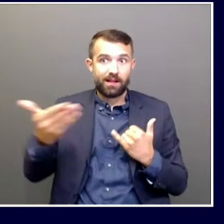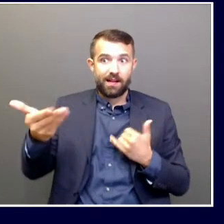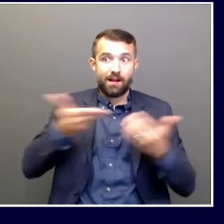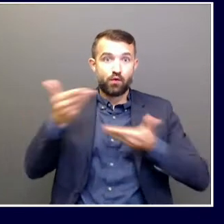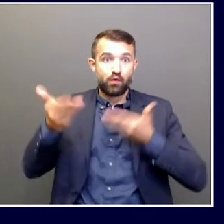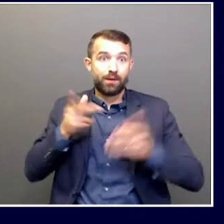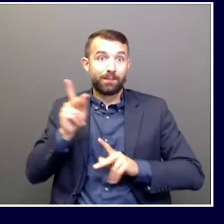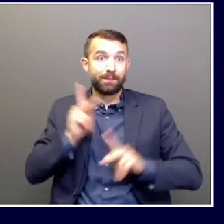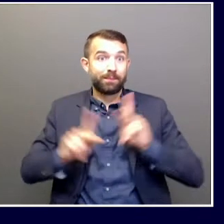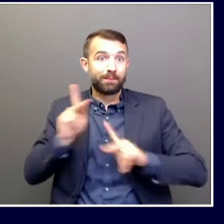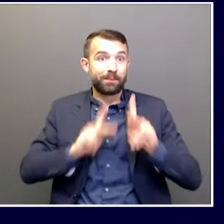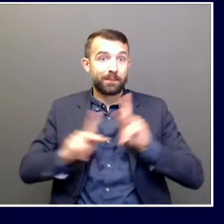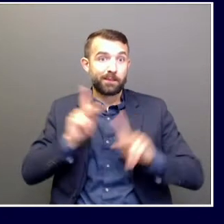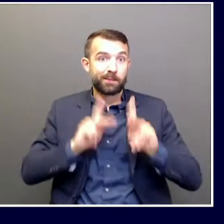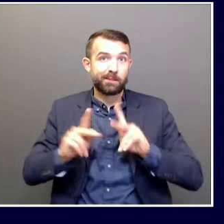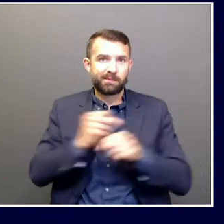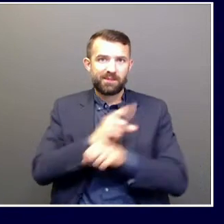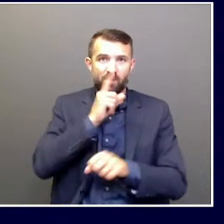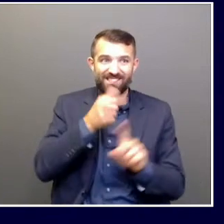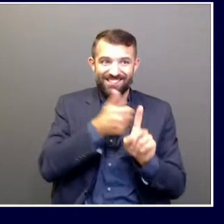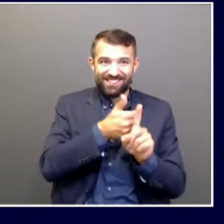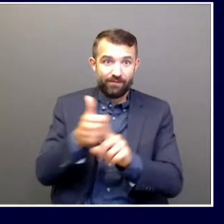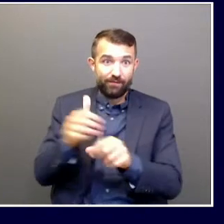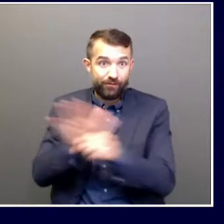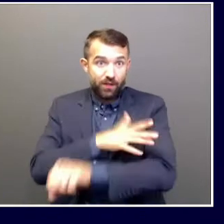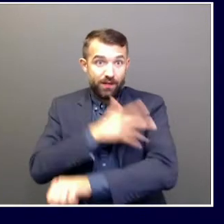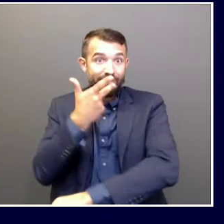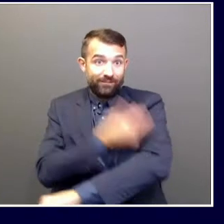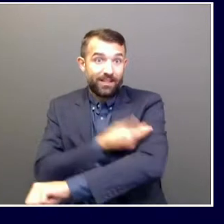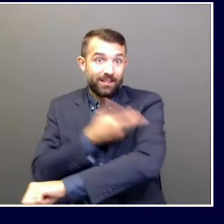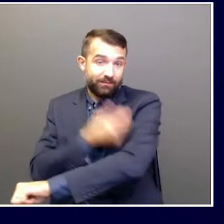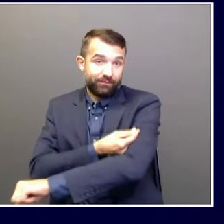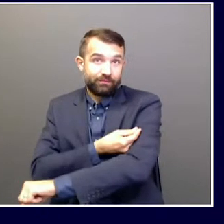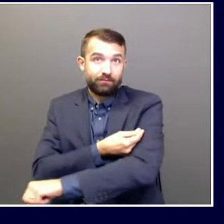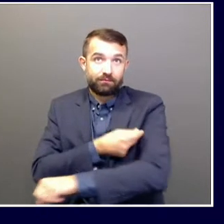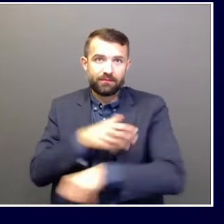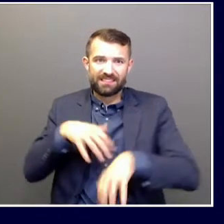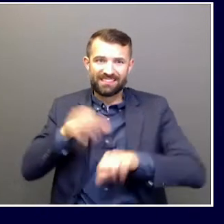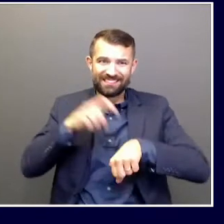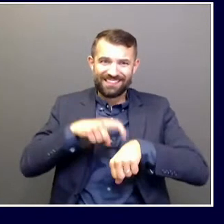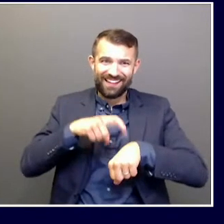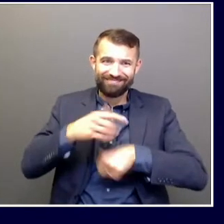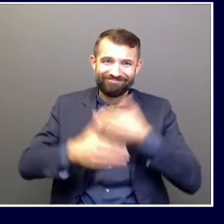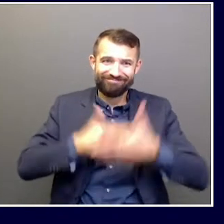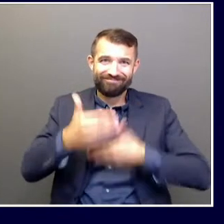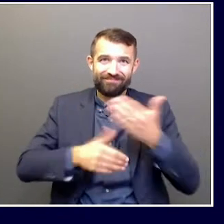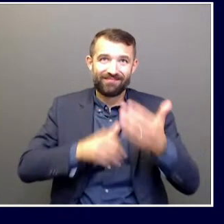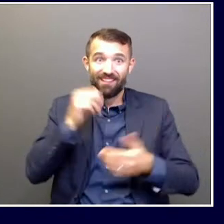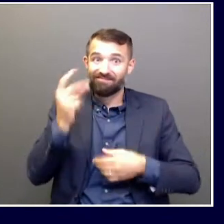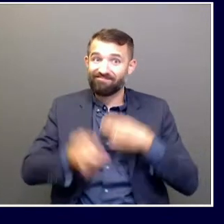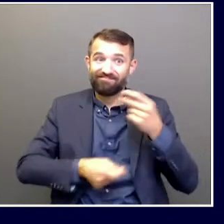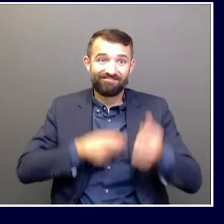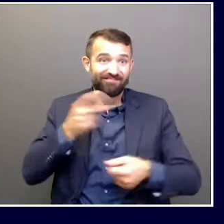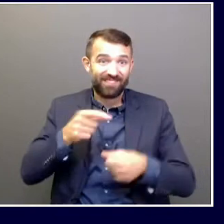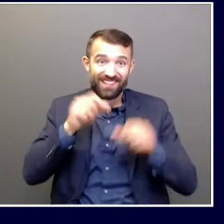What can the state really do if more closings occur before then, as some industry experts fear will